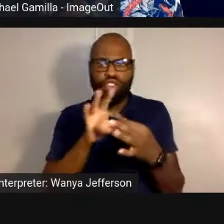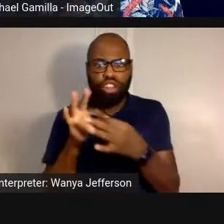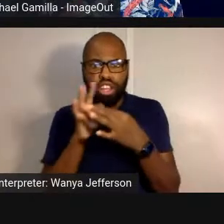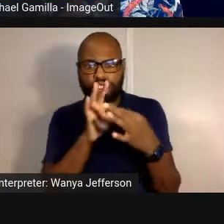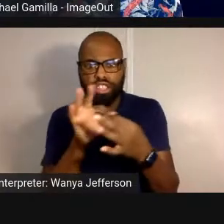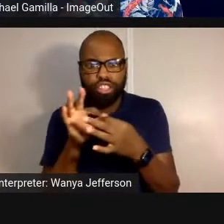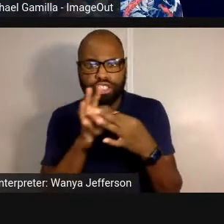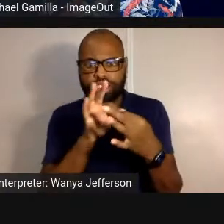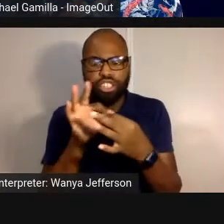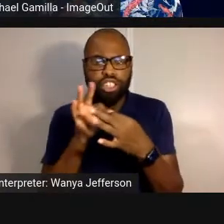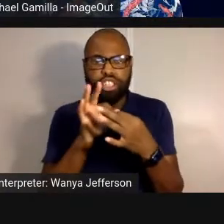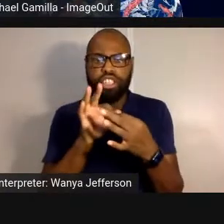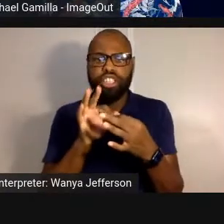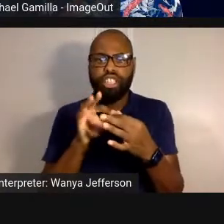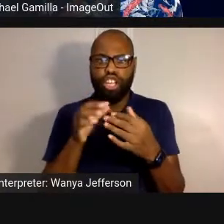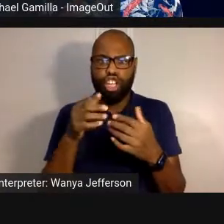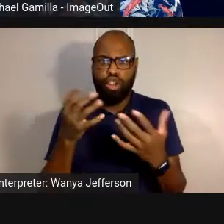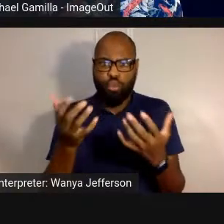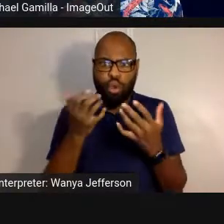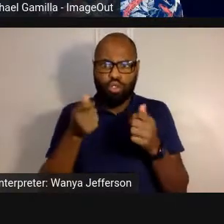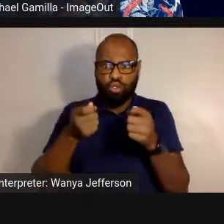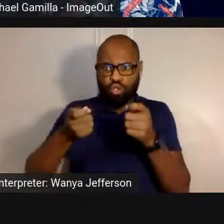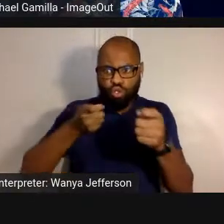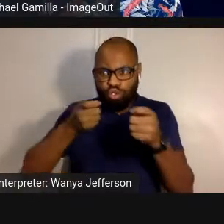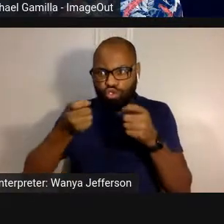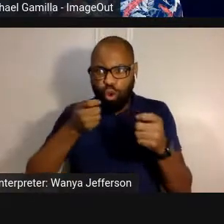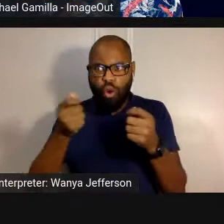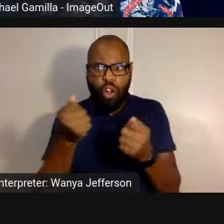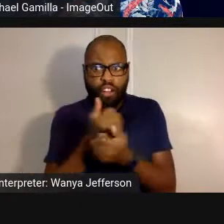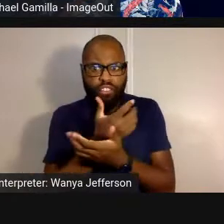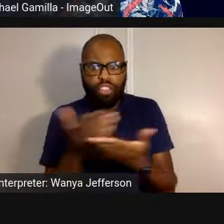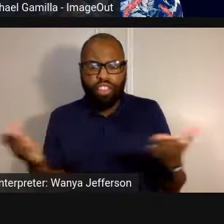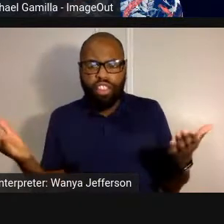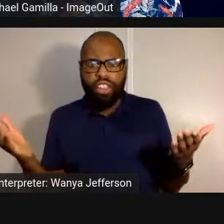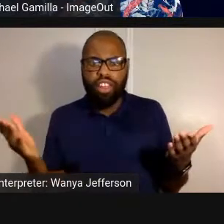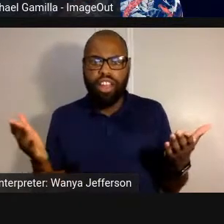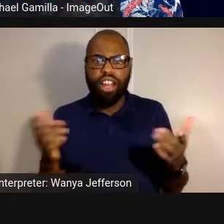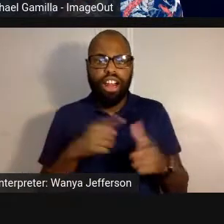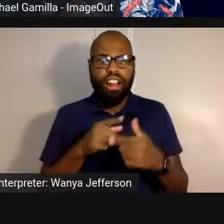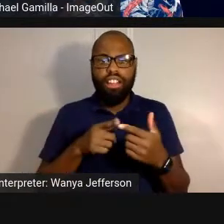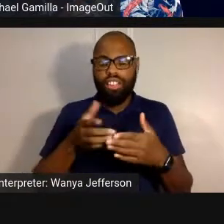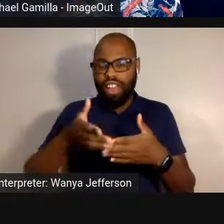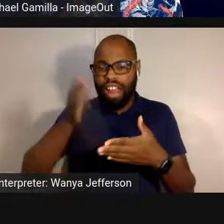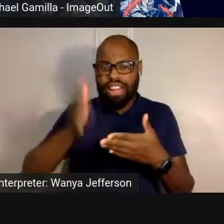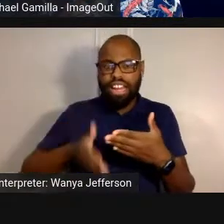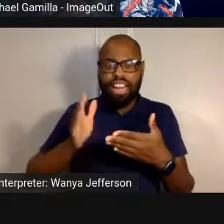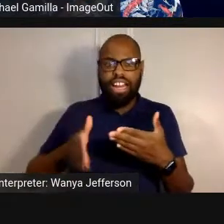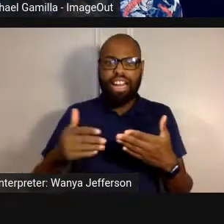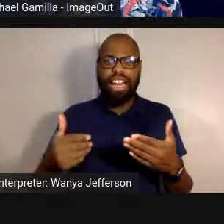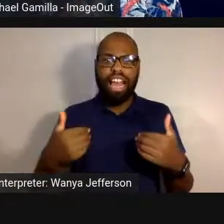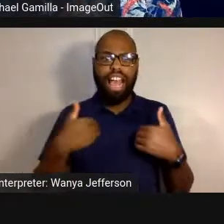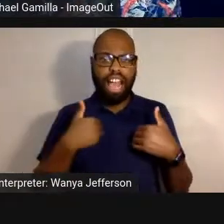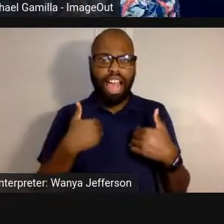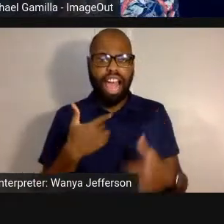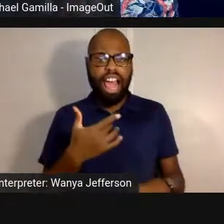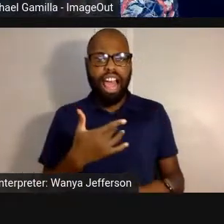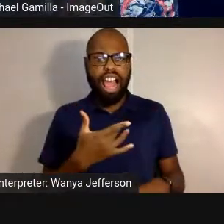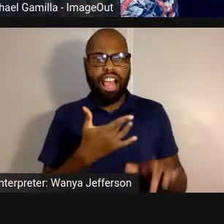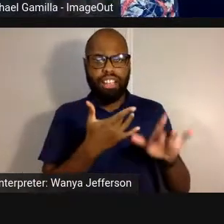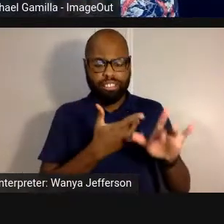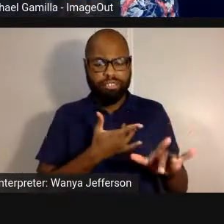of control everything. And at the end, he has this kind of lack of empathy for his